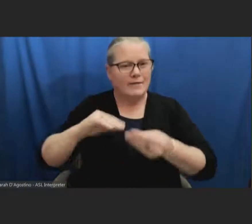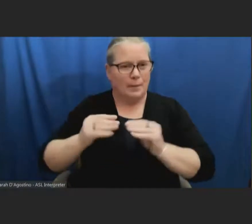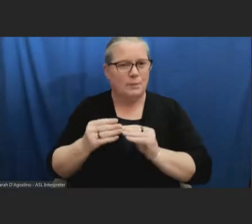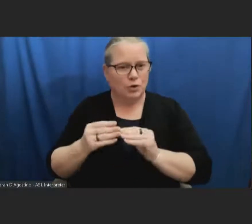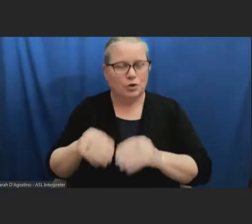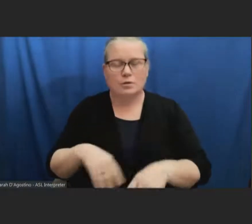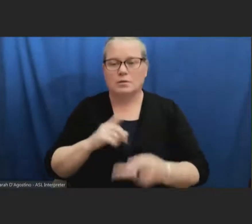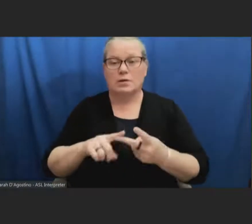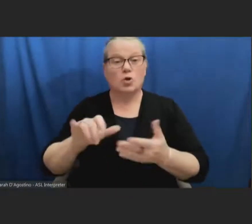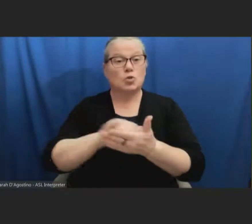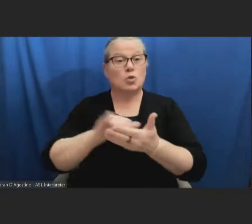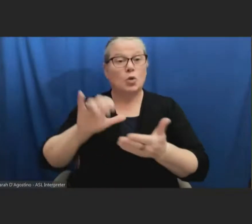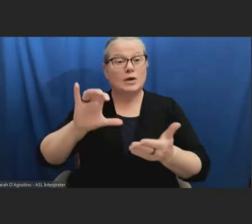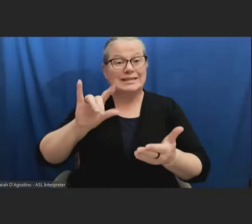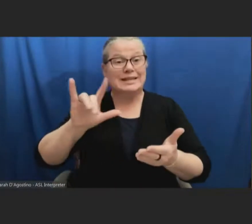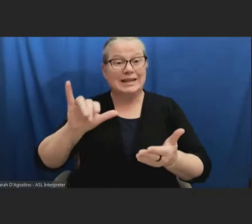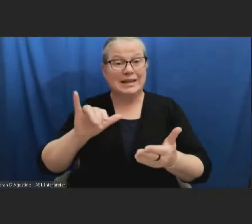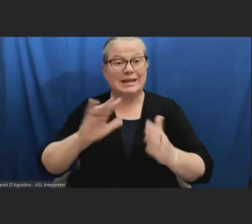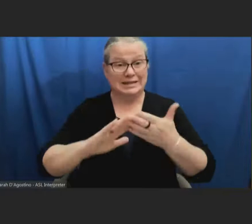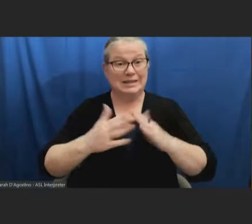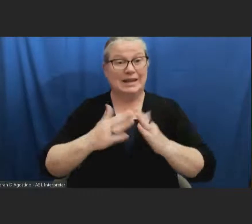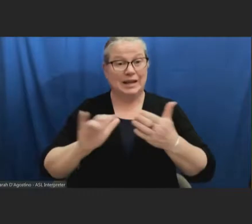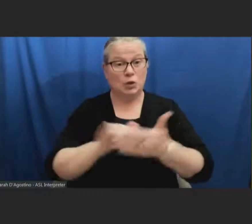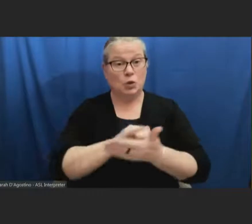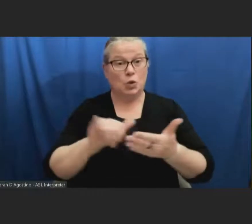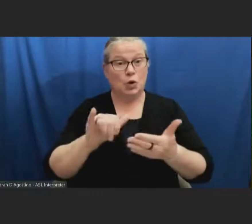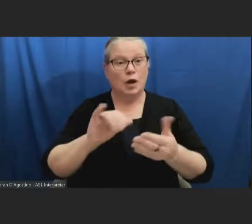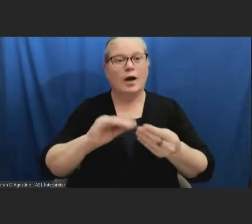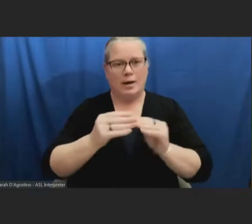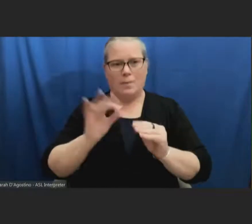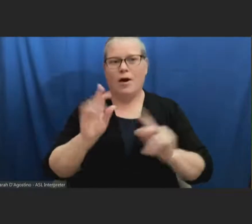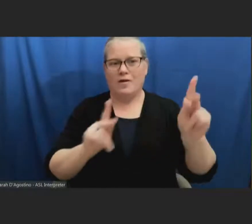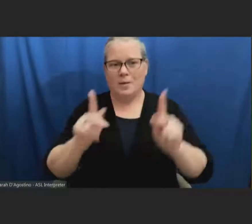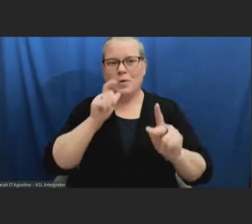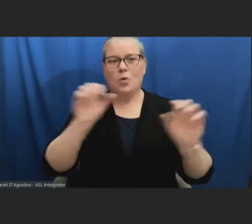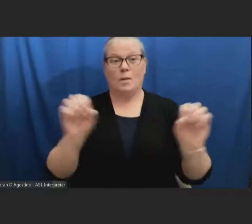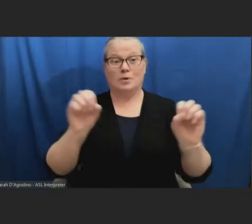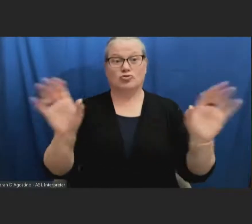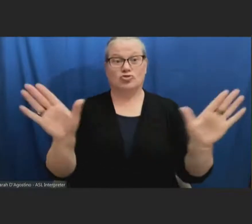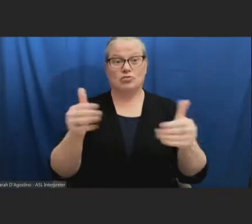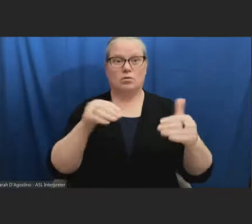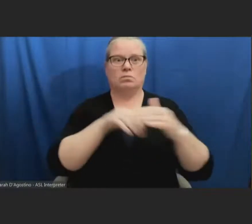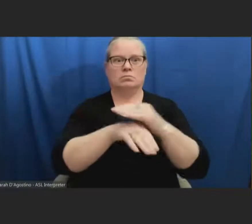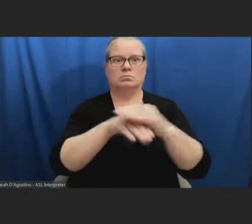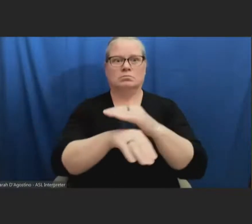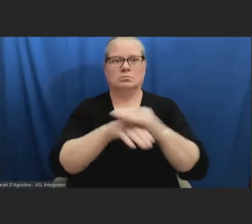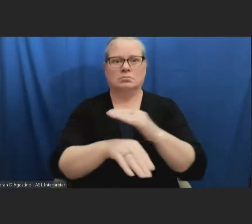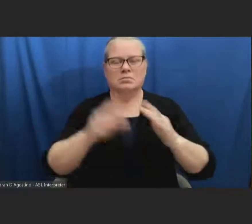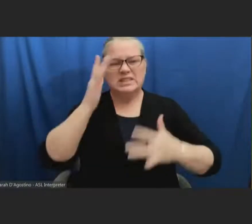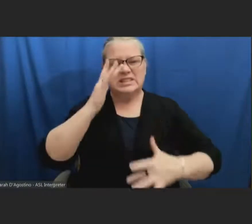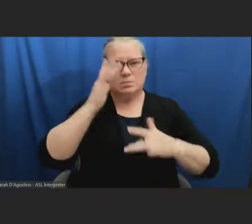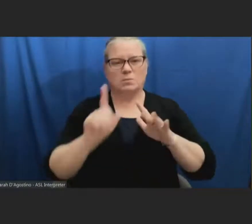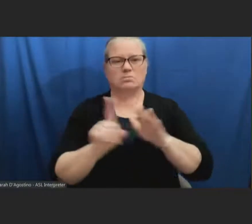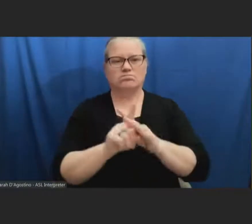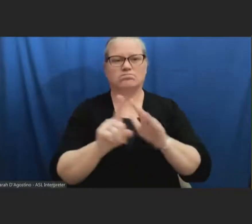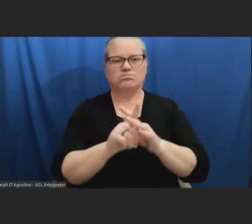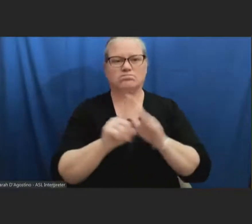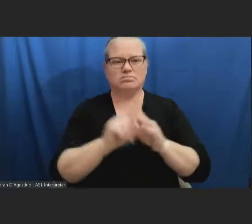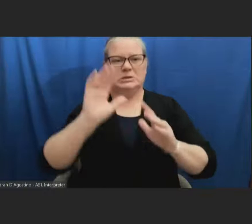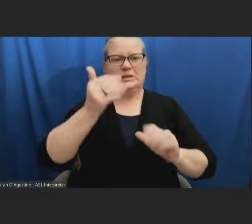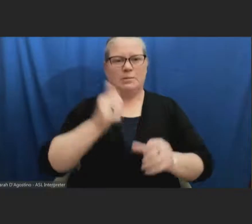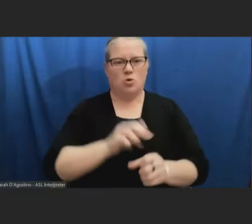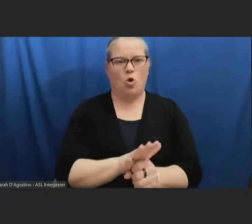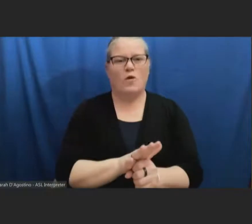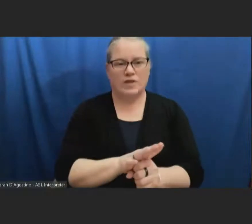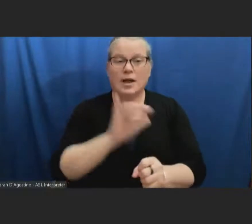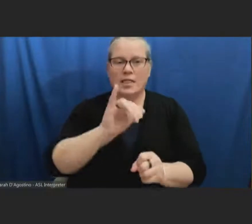leading indicator is people who are showing up in the emergency rooms with COVID-like symptoms, and that's down substantially. Both measures aren't quite down to baseline, but they're